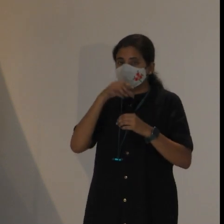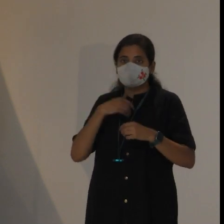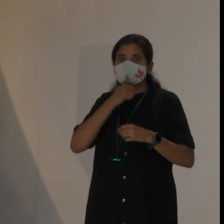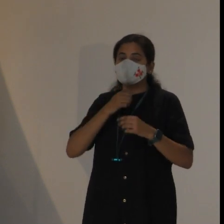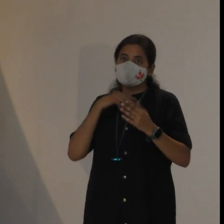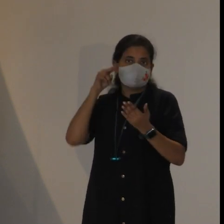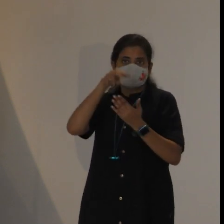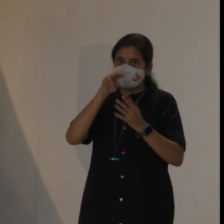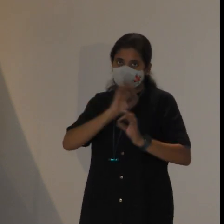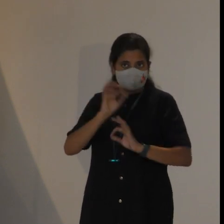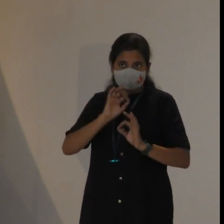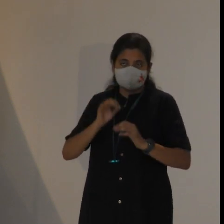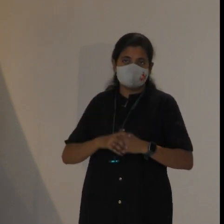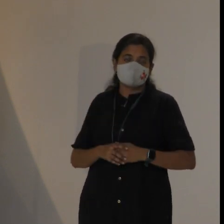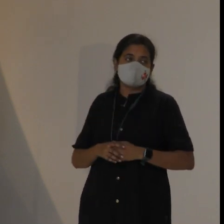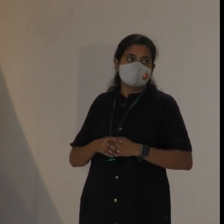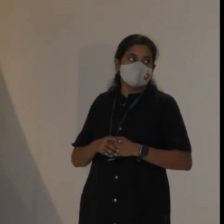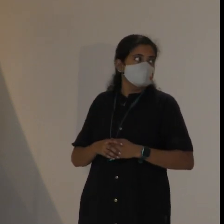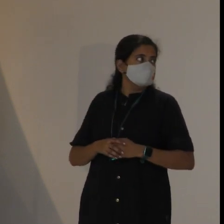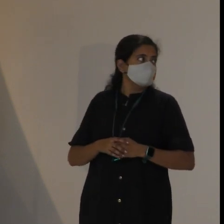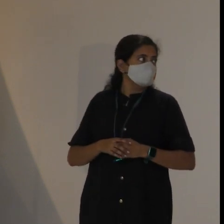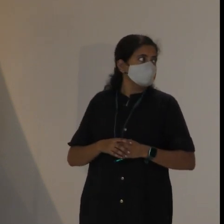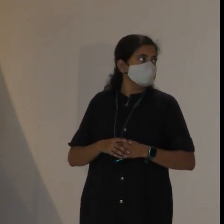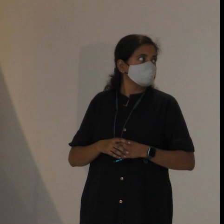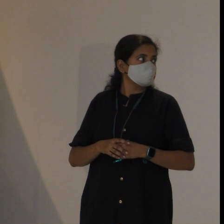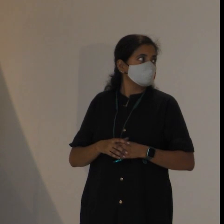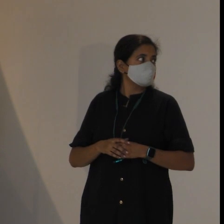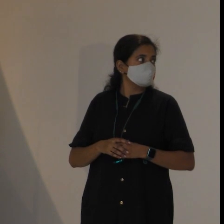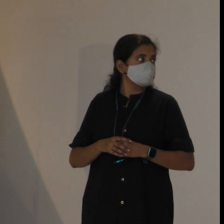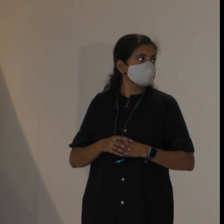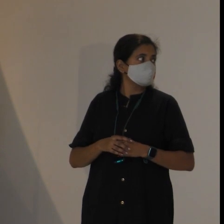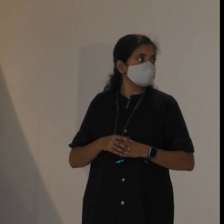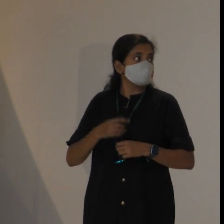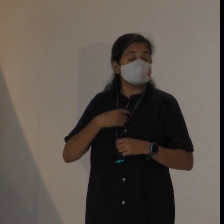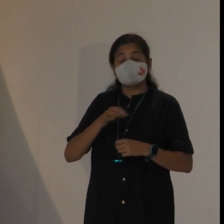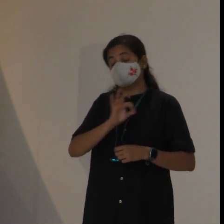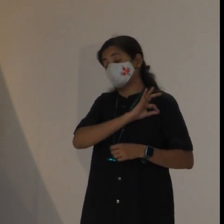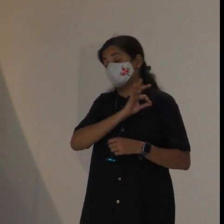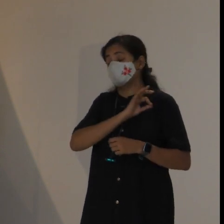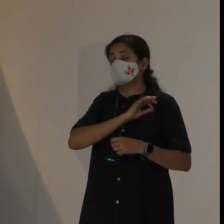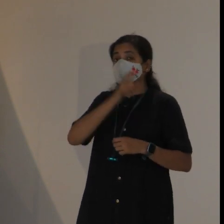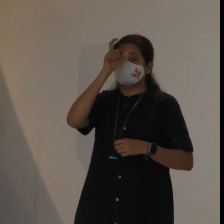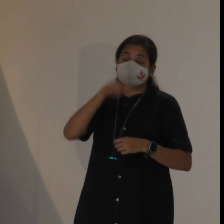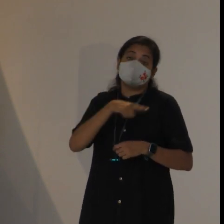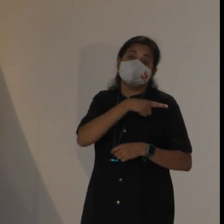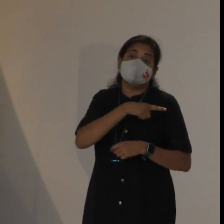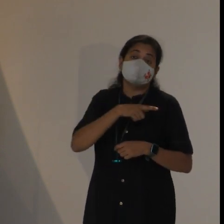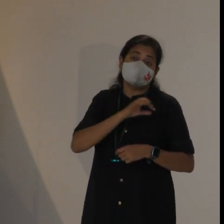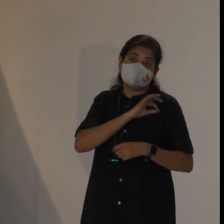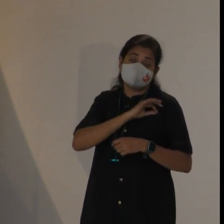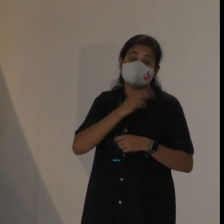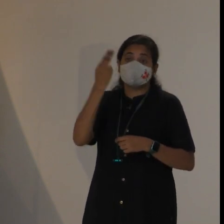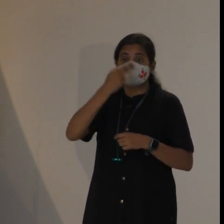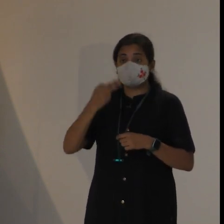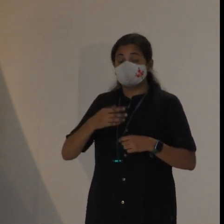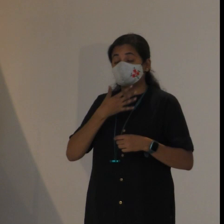personal till I came to the museum. One of my personal favorites, Saint Sebastian, is also a favorite in art